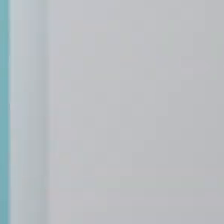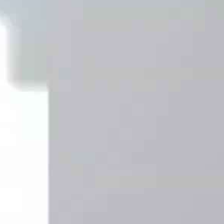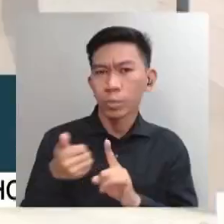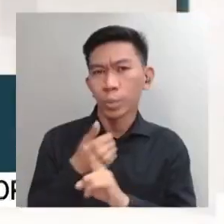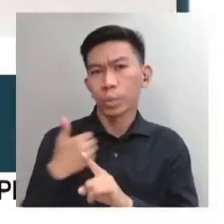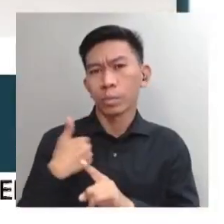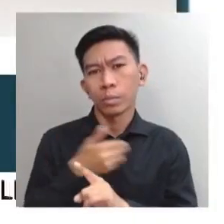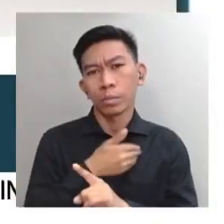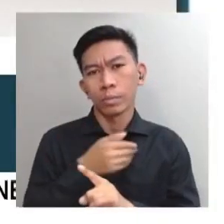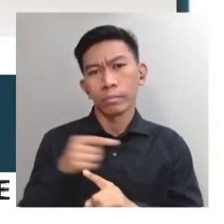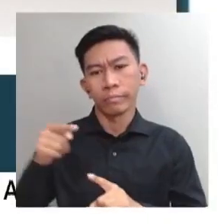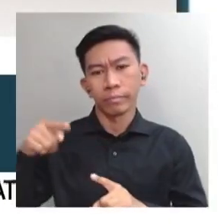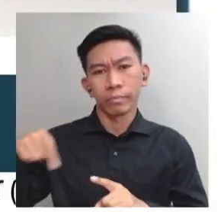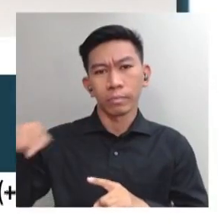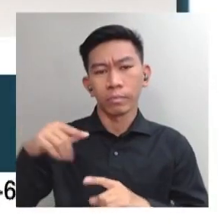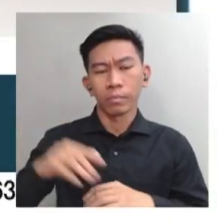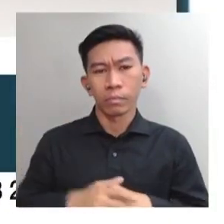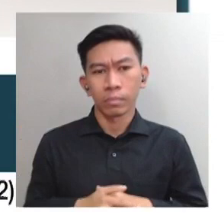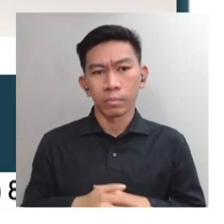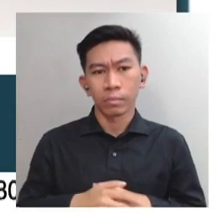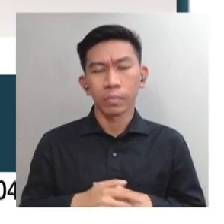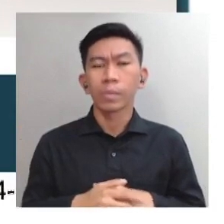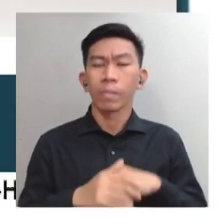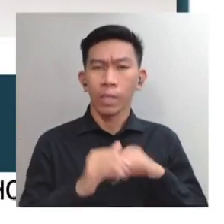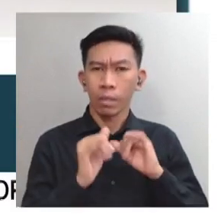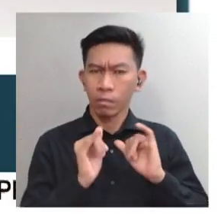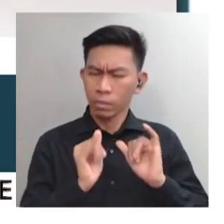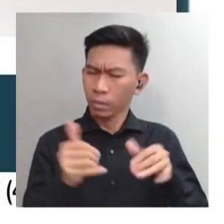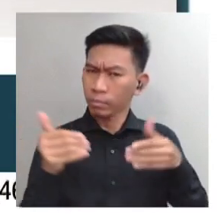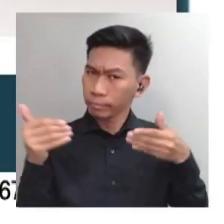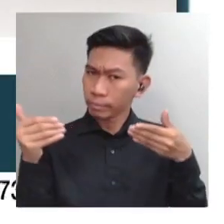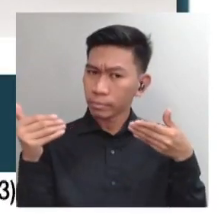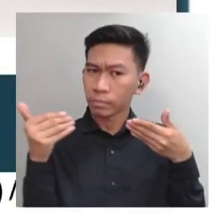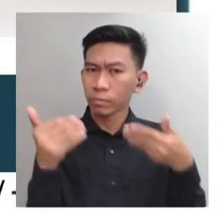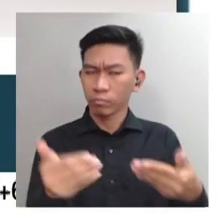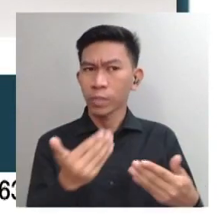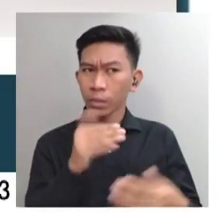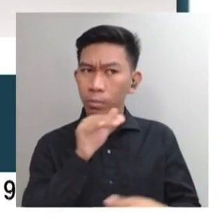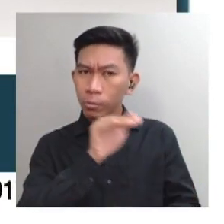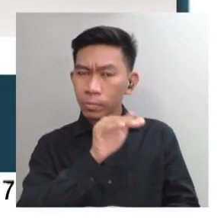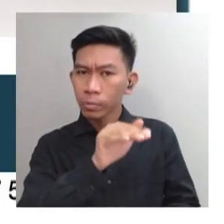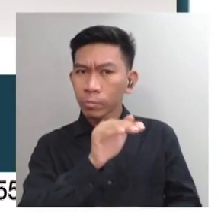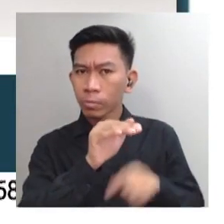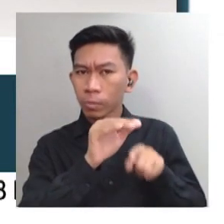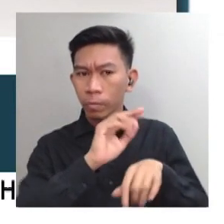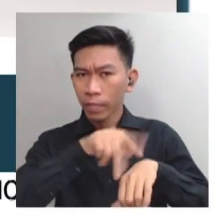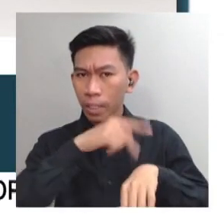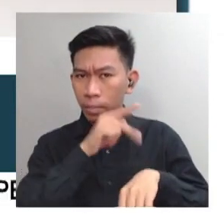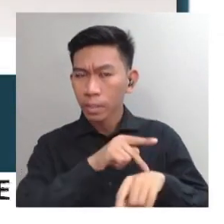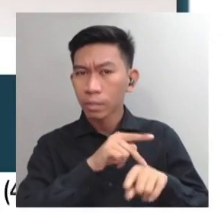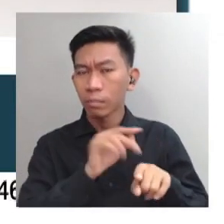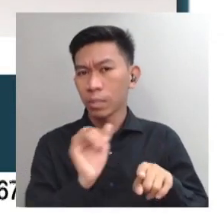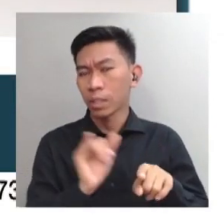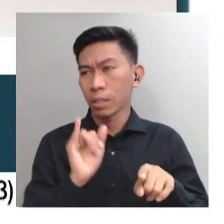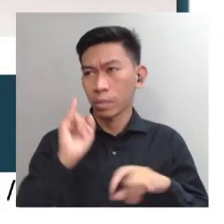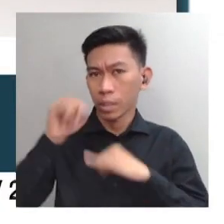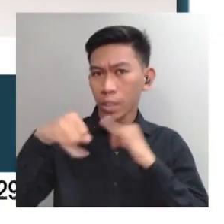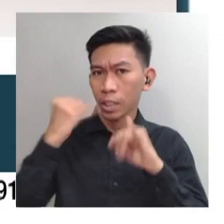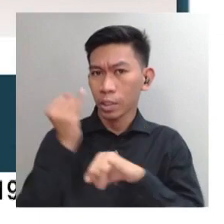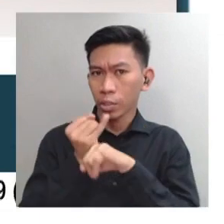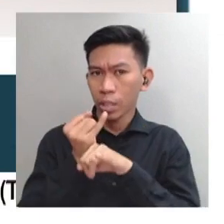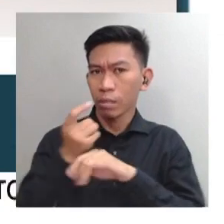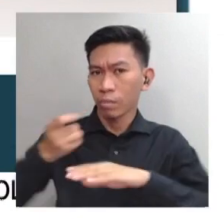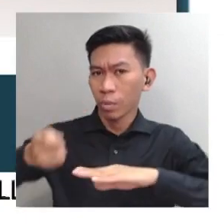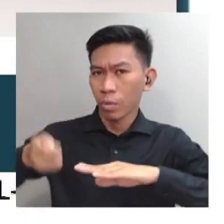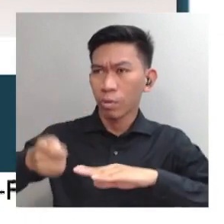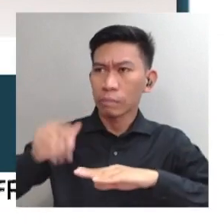Hindi kami matatakot, no? Tuloy-tuloy yung aming pangangalagalampag. Hindi lamang sa bansa natin, kundi sa international na korte. Kasi